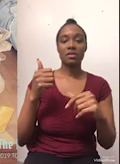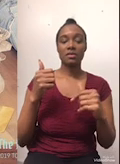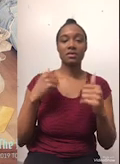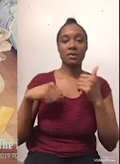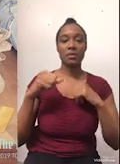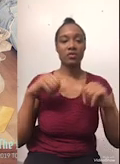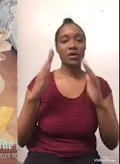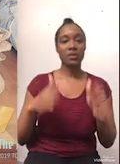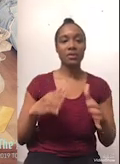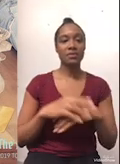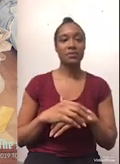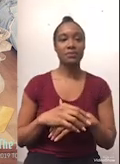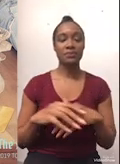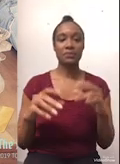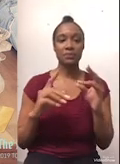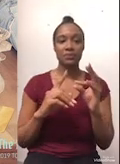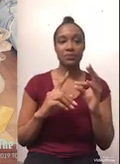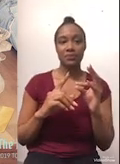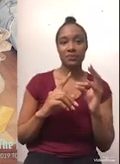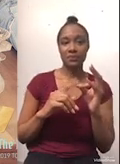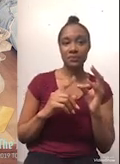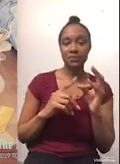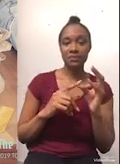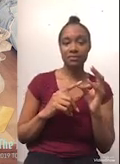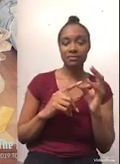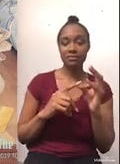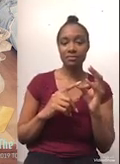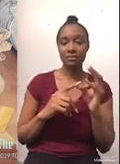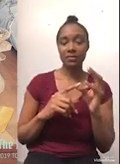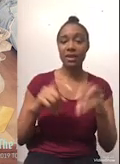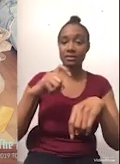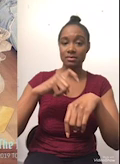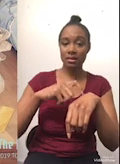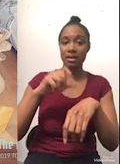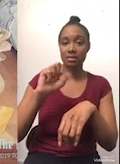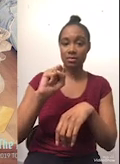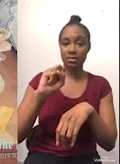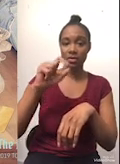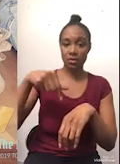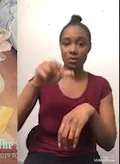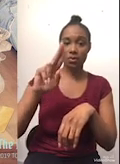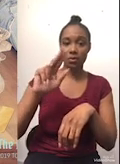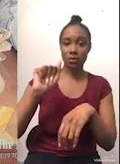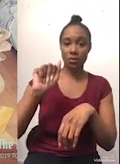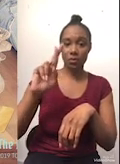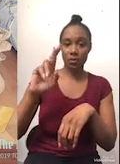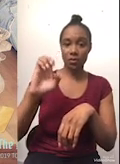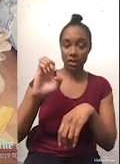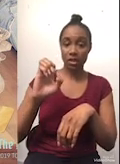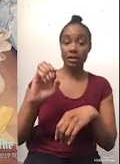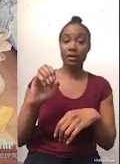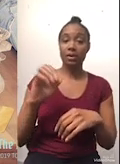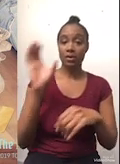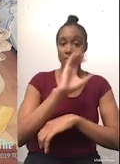Kijin, I want to perform and introduce our album in front of Times Square during Christmas season. Hwani,